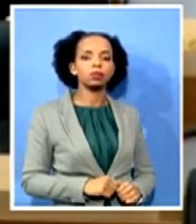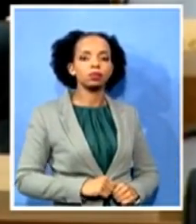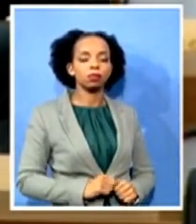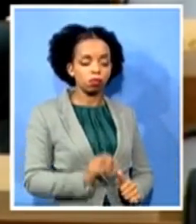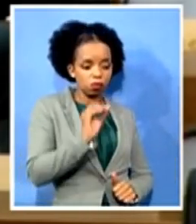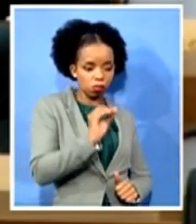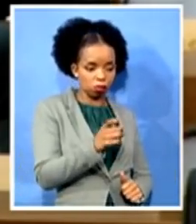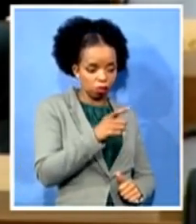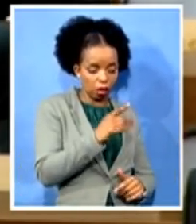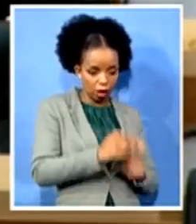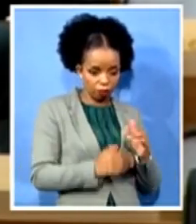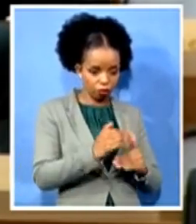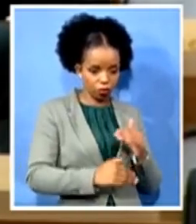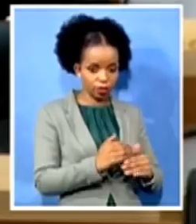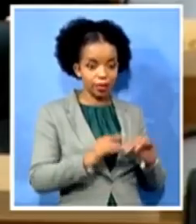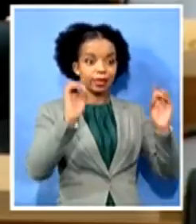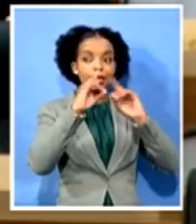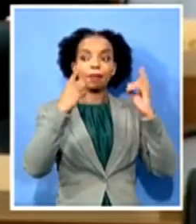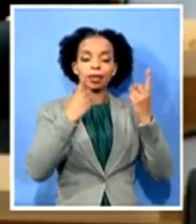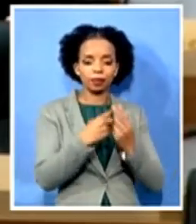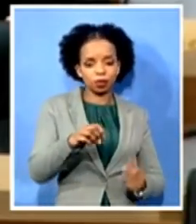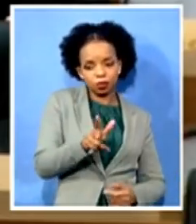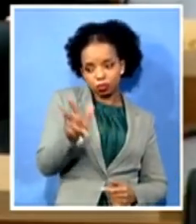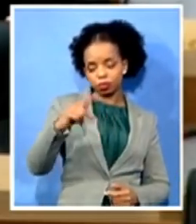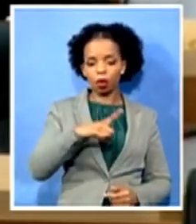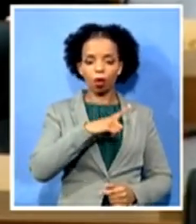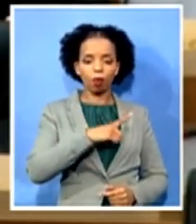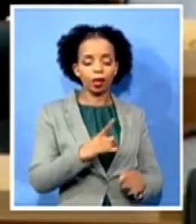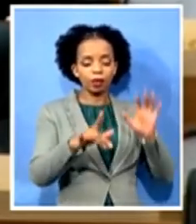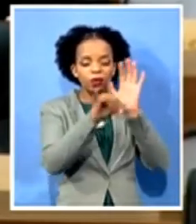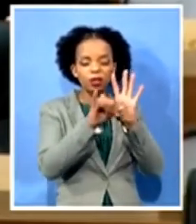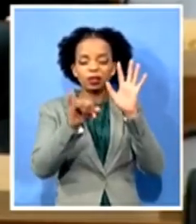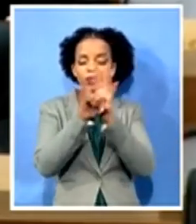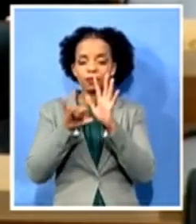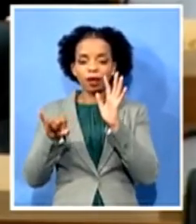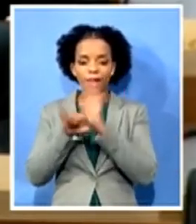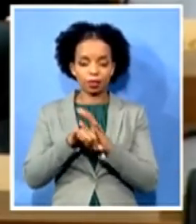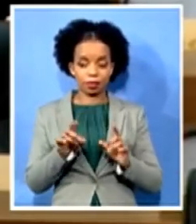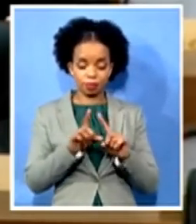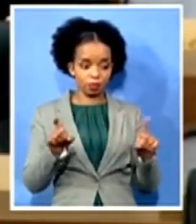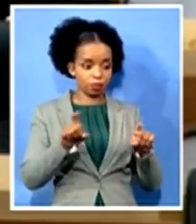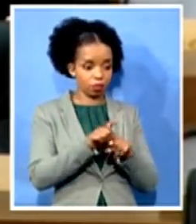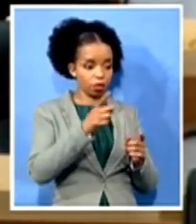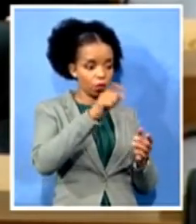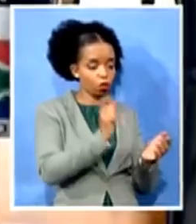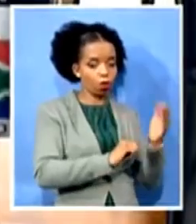to identify contractors who will build low-cost housing in the Free State province. That we've established.